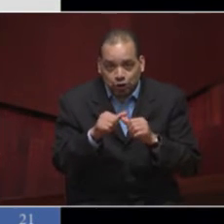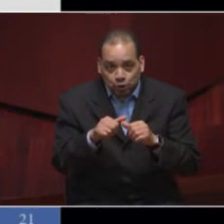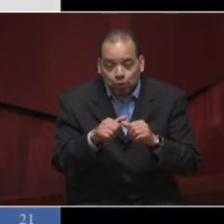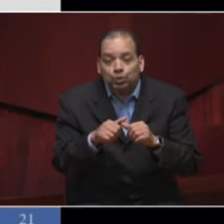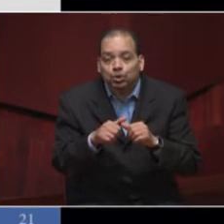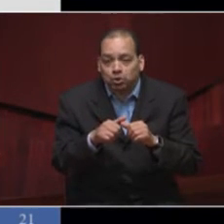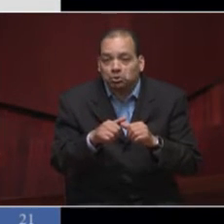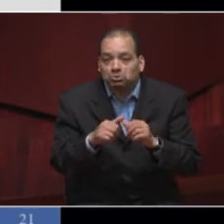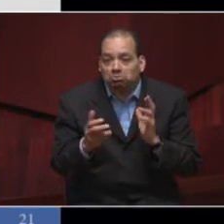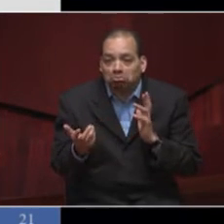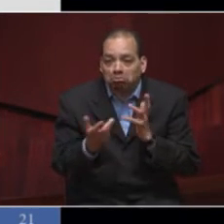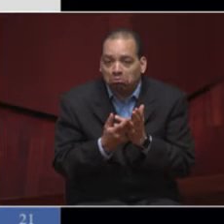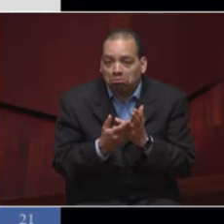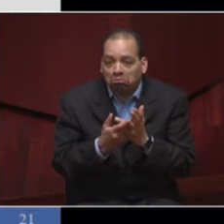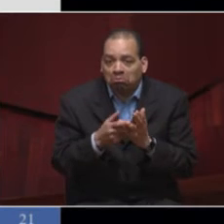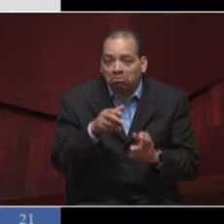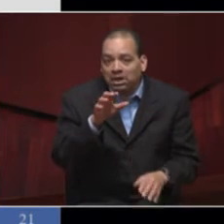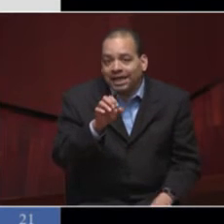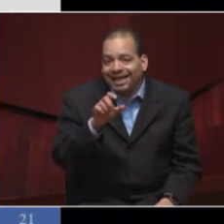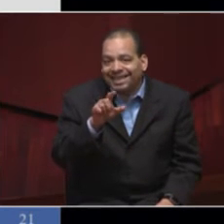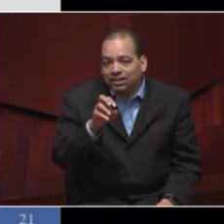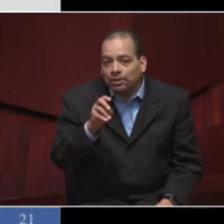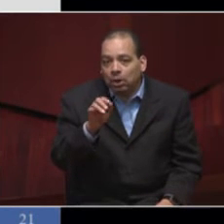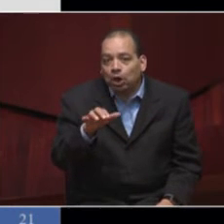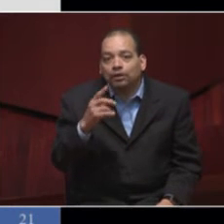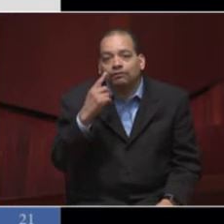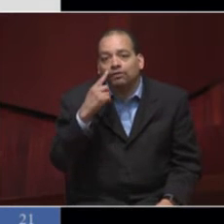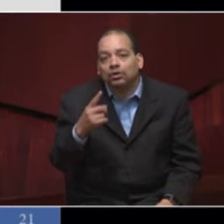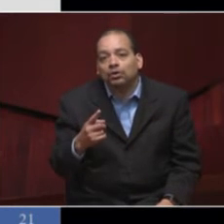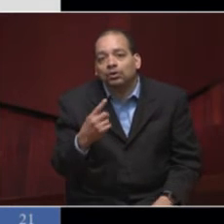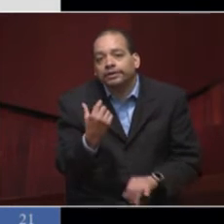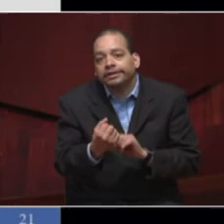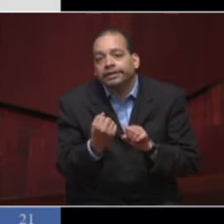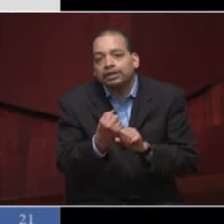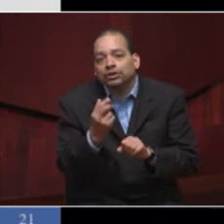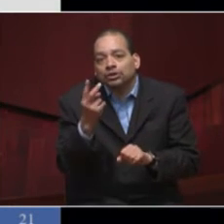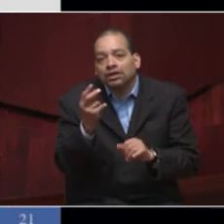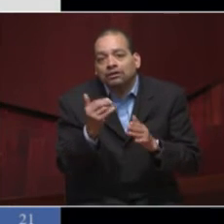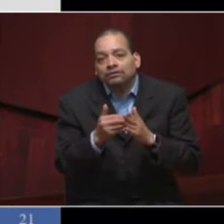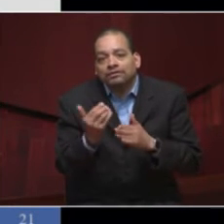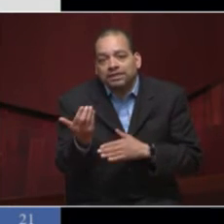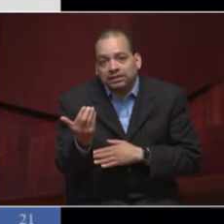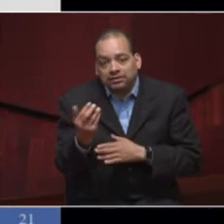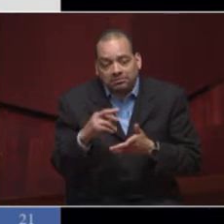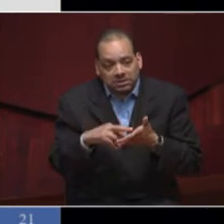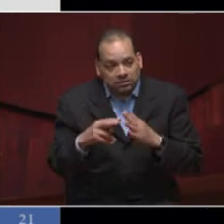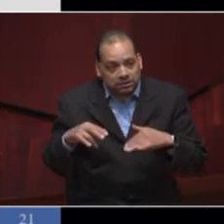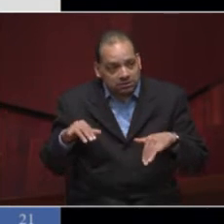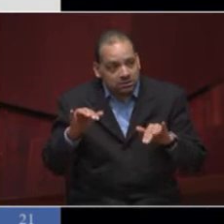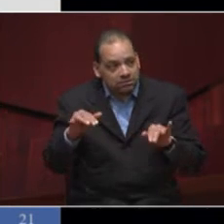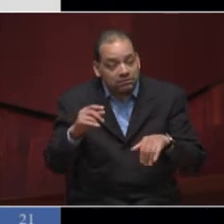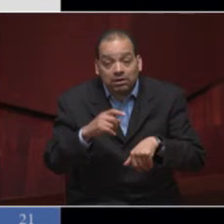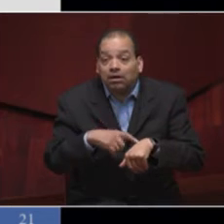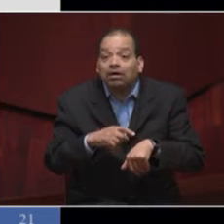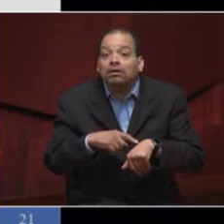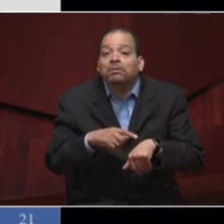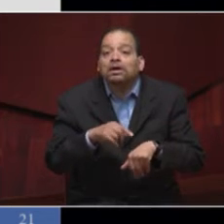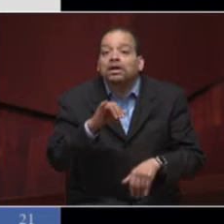eligible throughout the calendar year 2015. So you still have time, even after the 1st of